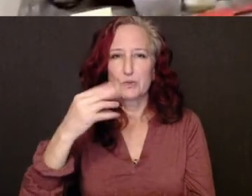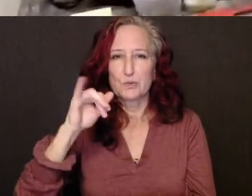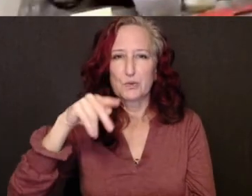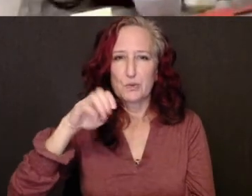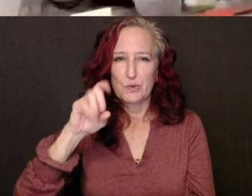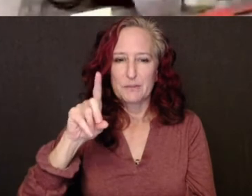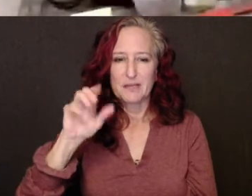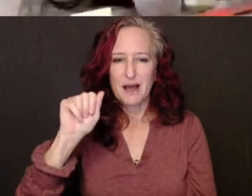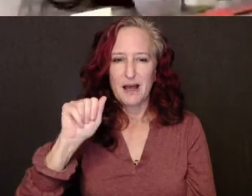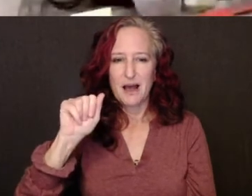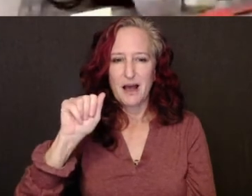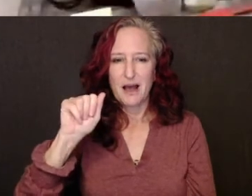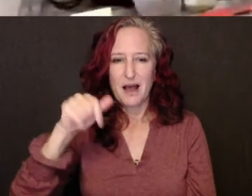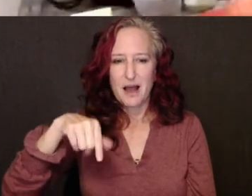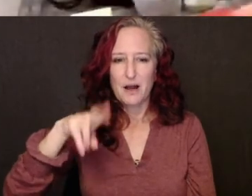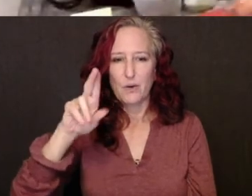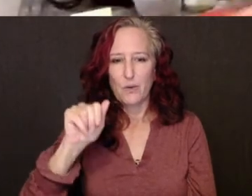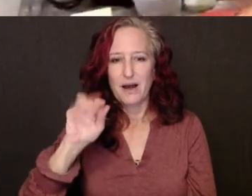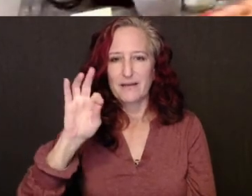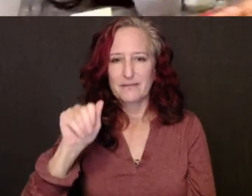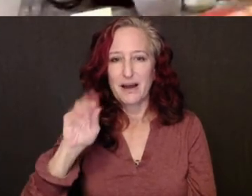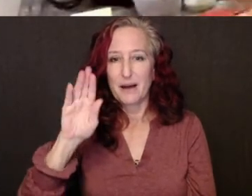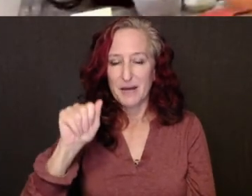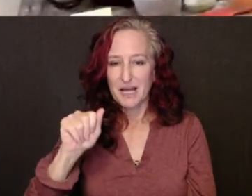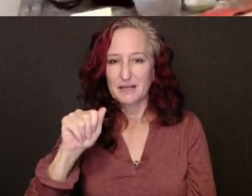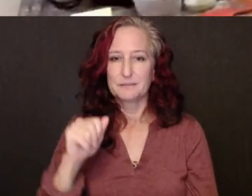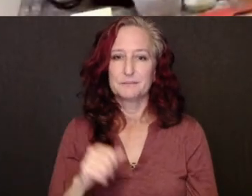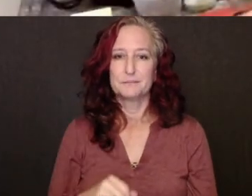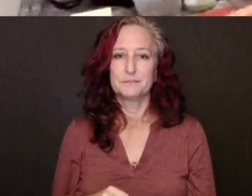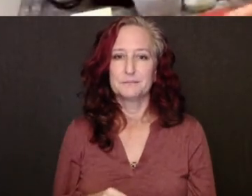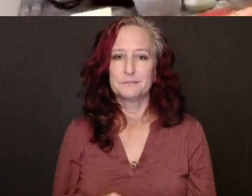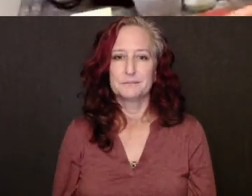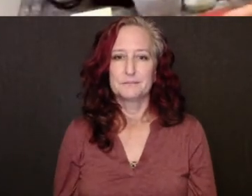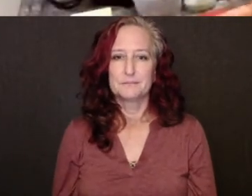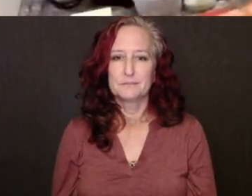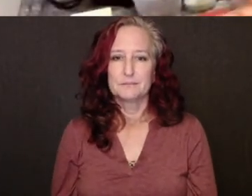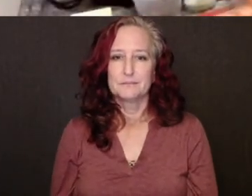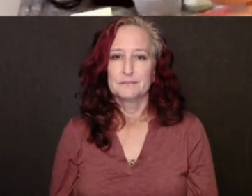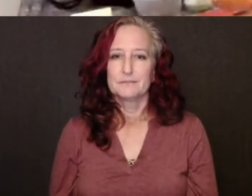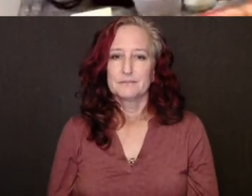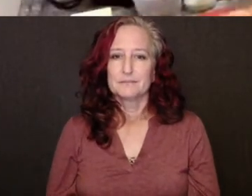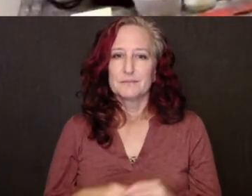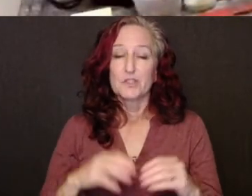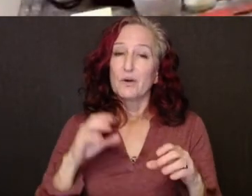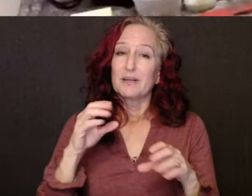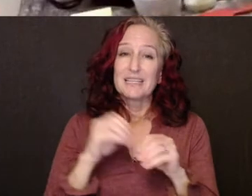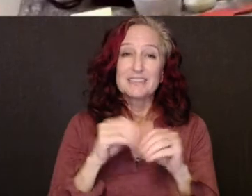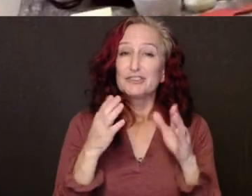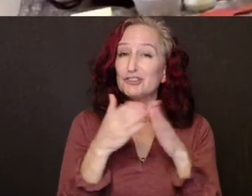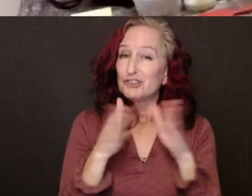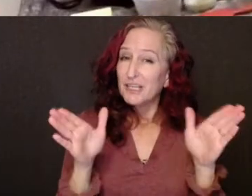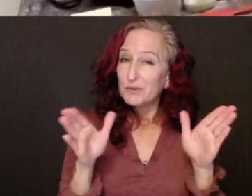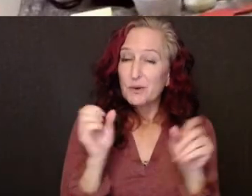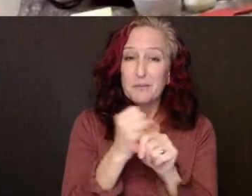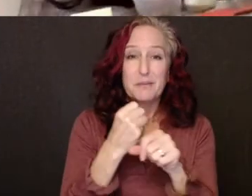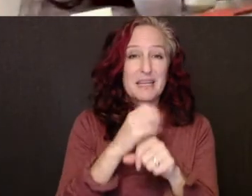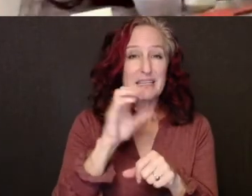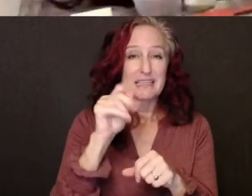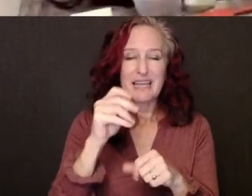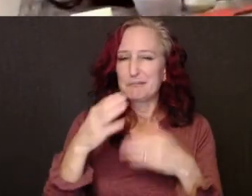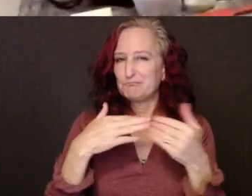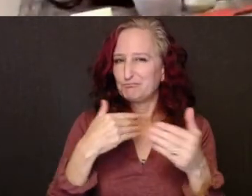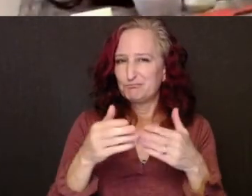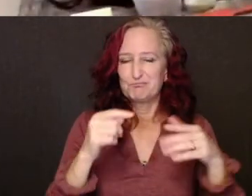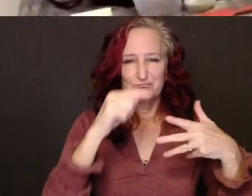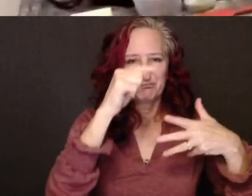will not rise unless it's like right in the middle of the oven. And that actually takes a really long time to make because